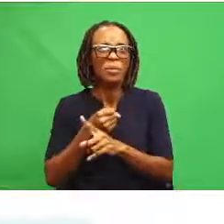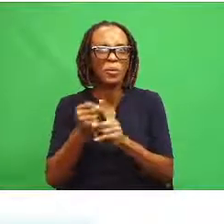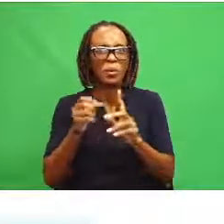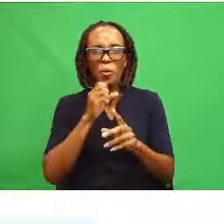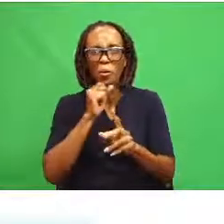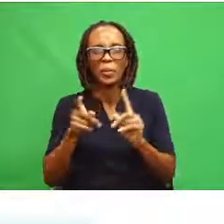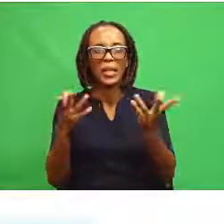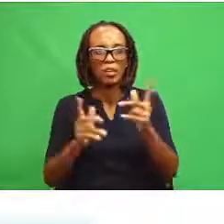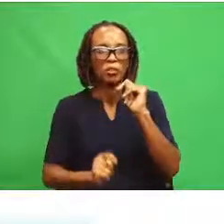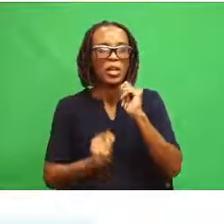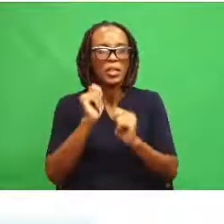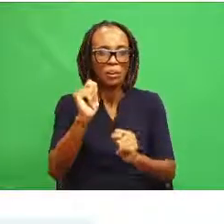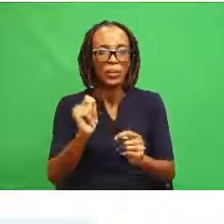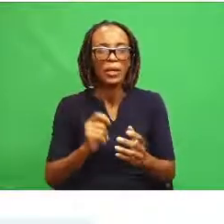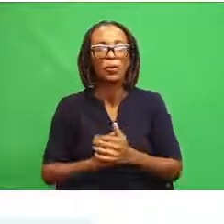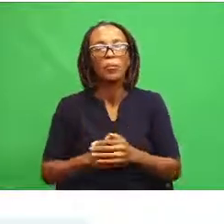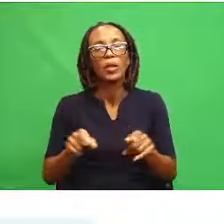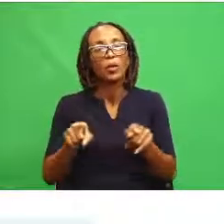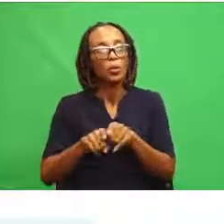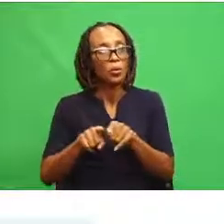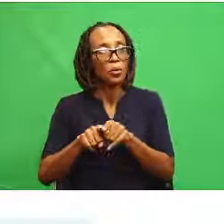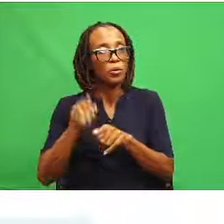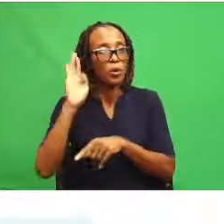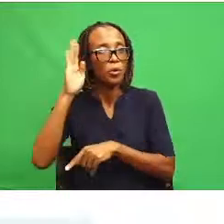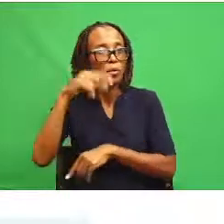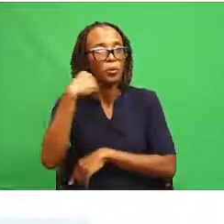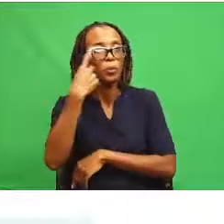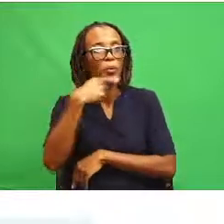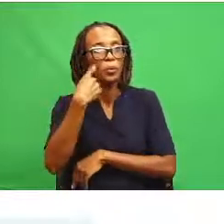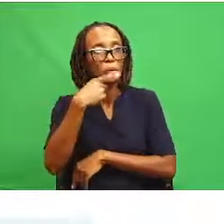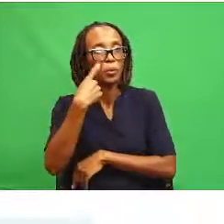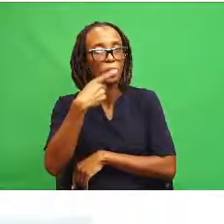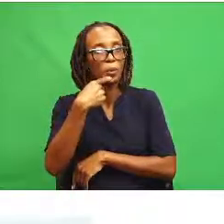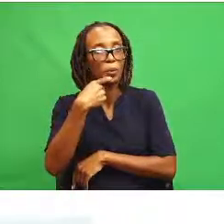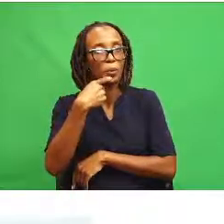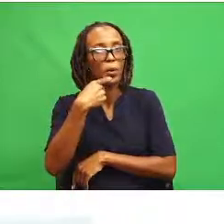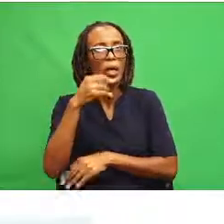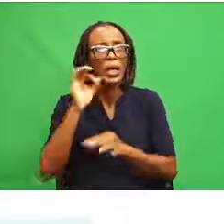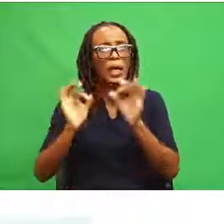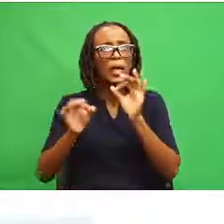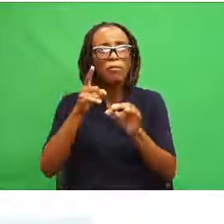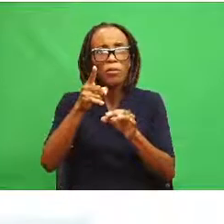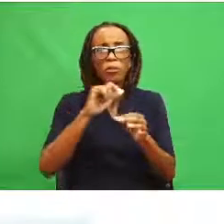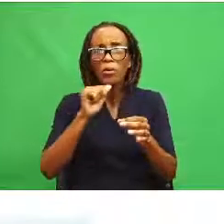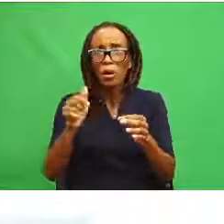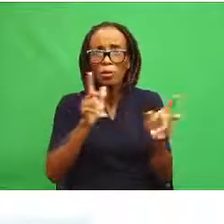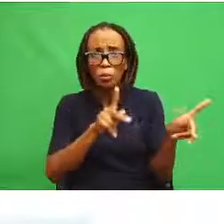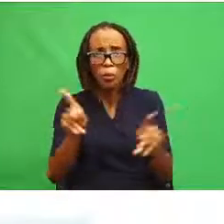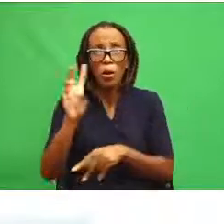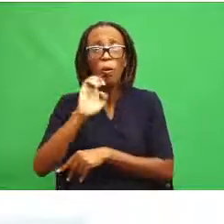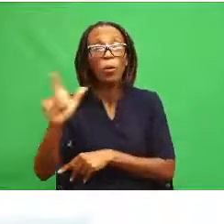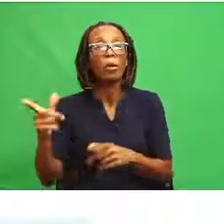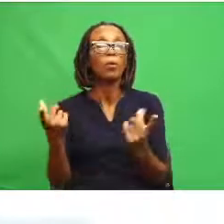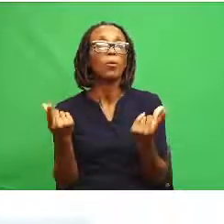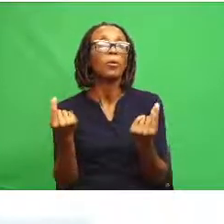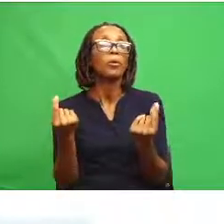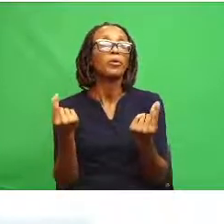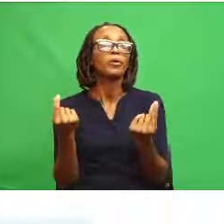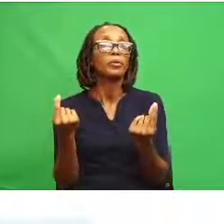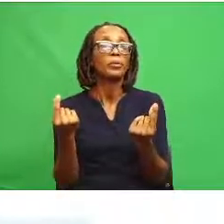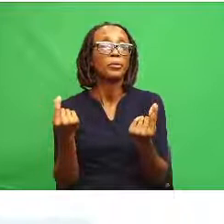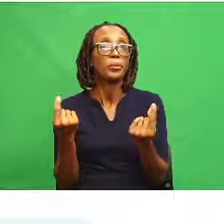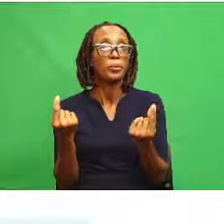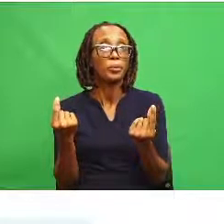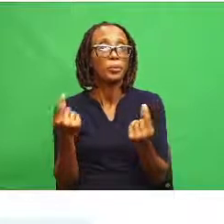and Tobago. We heard about what happens when you don't make a will. Yes, and that